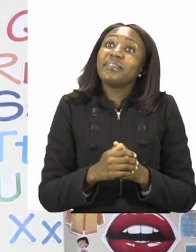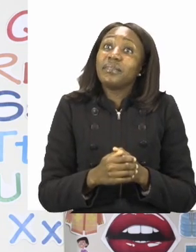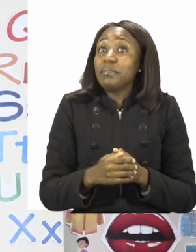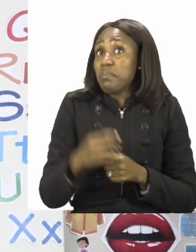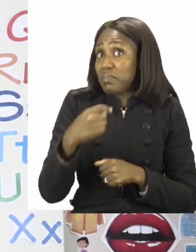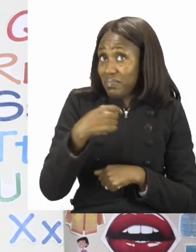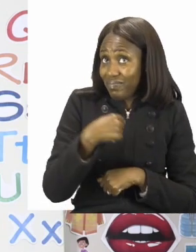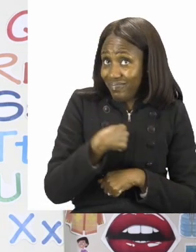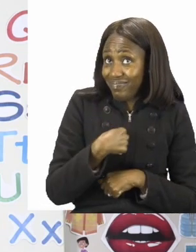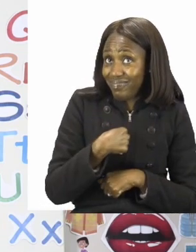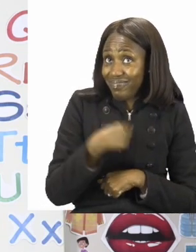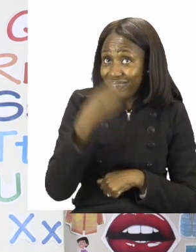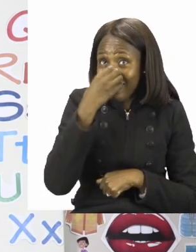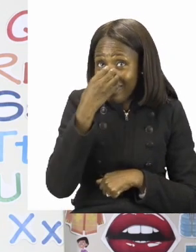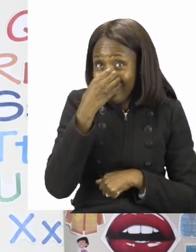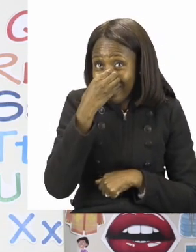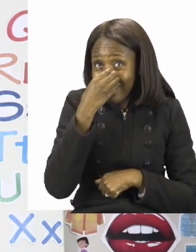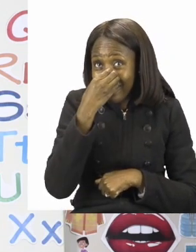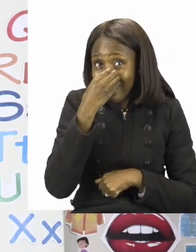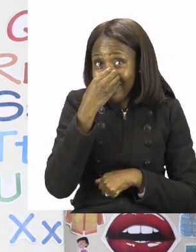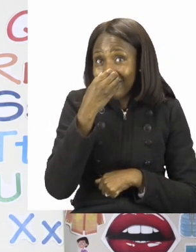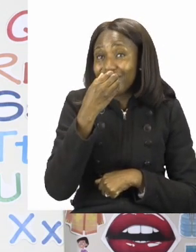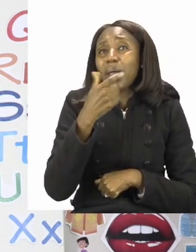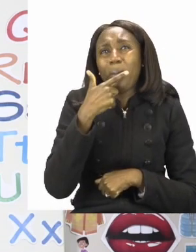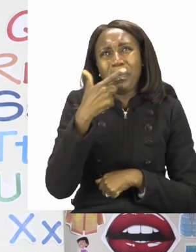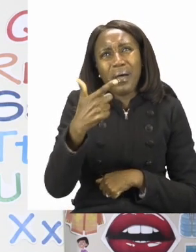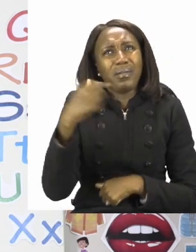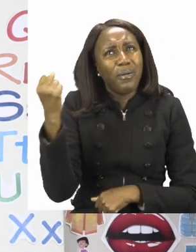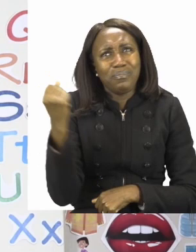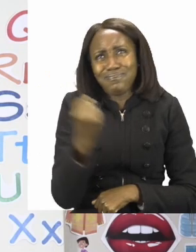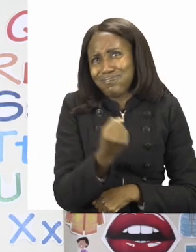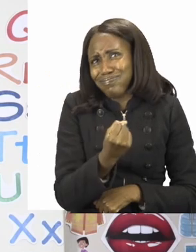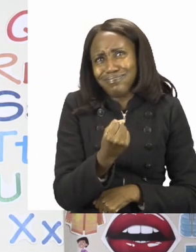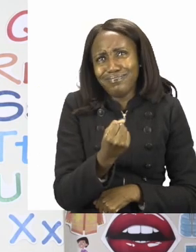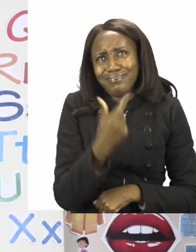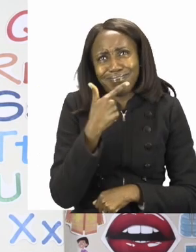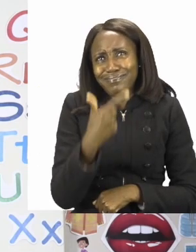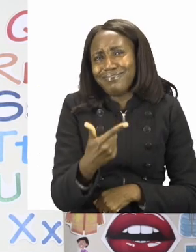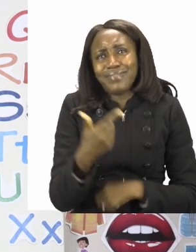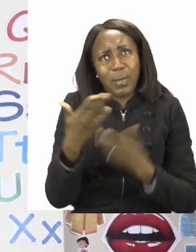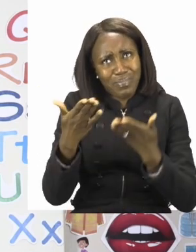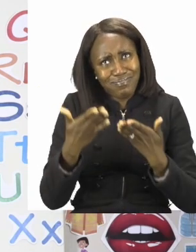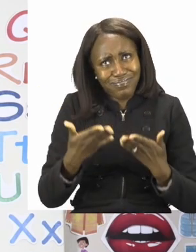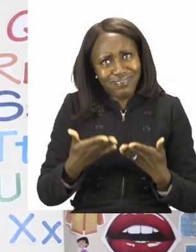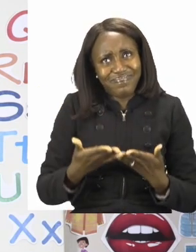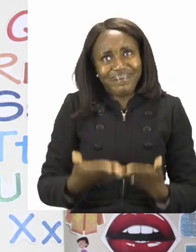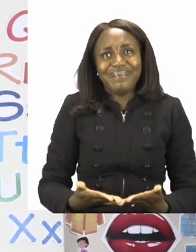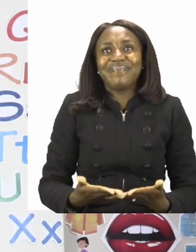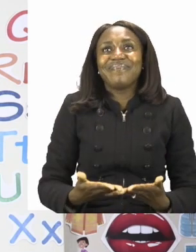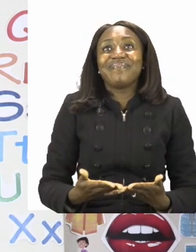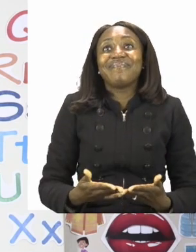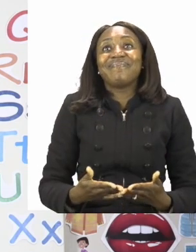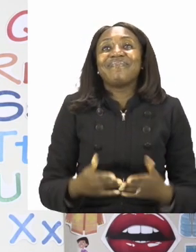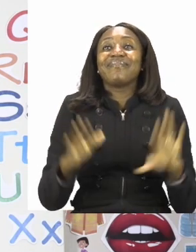from Sashi and I, we want to say thank you so much for joining us today